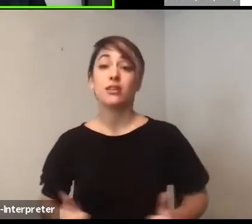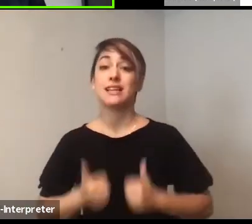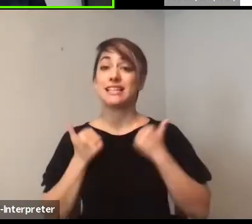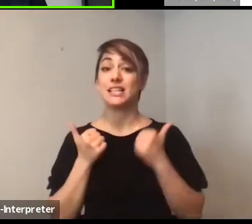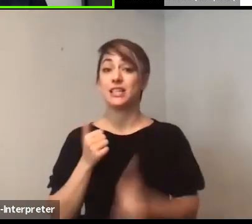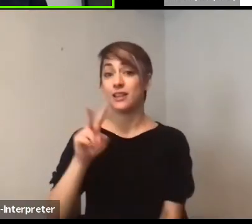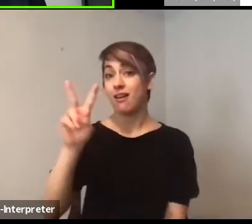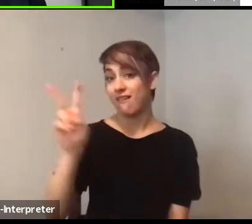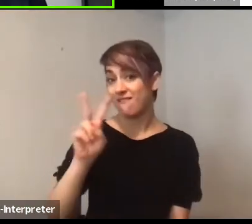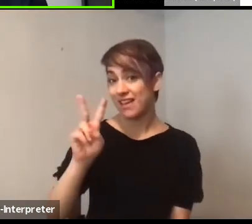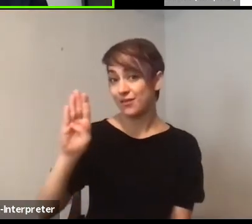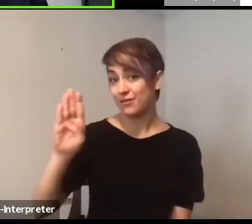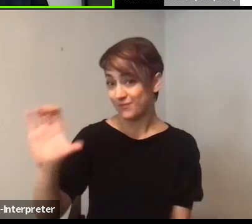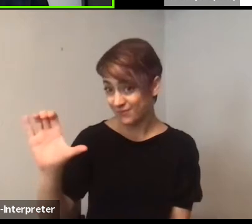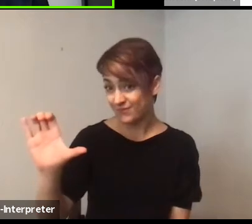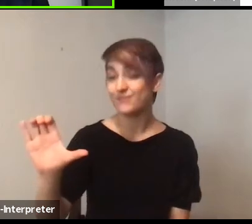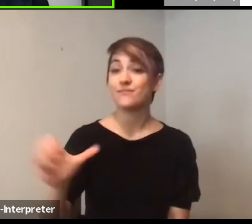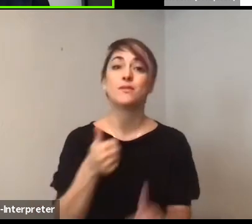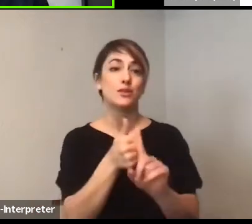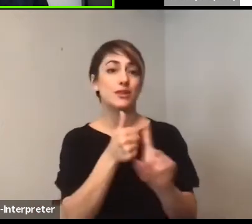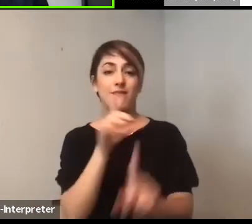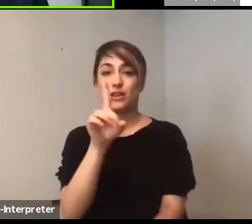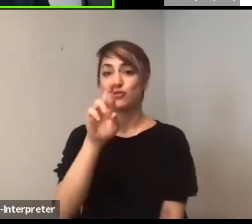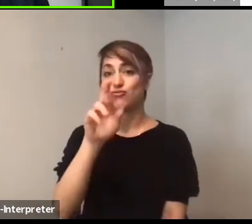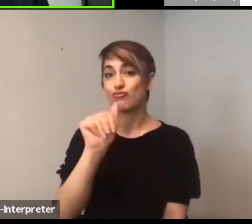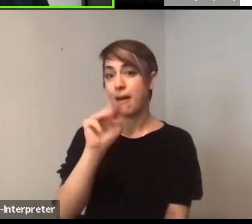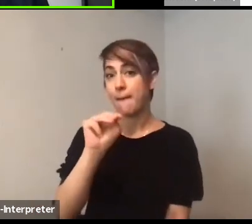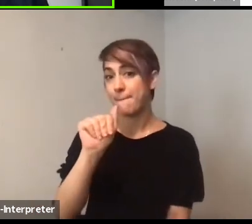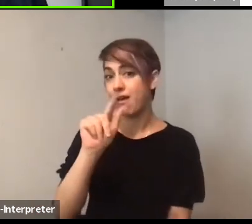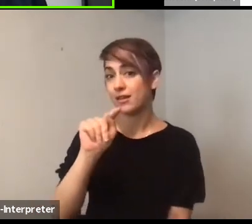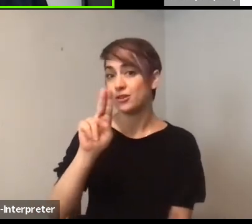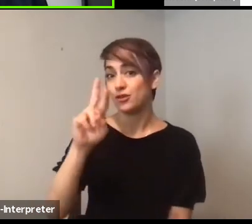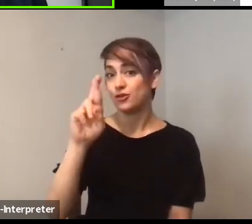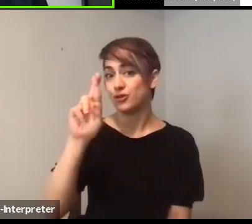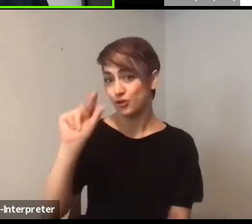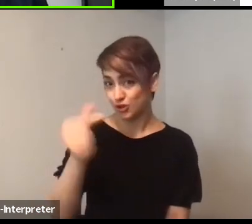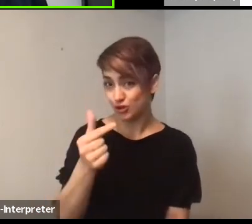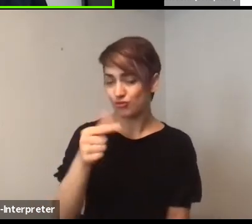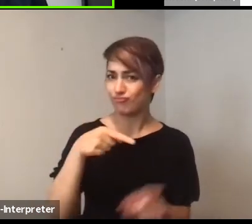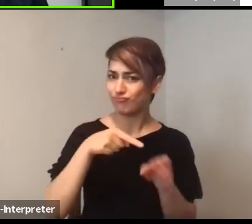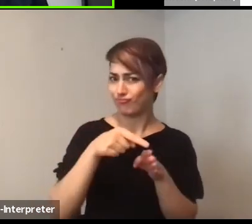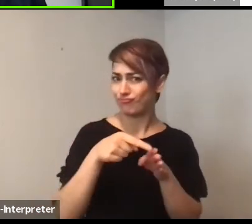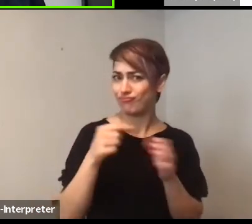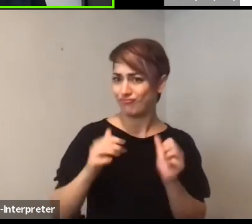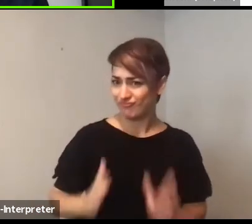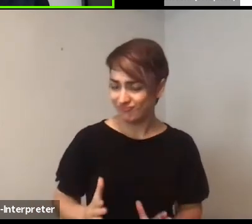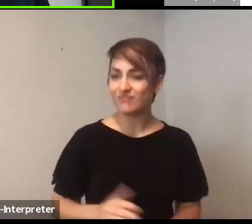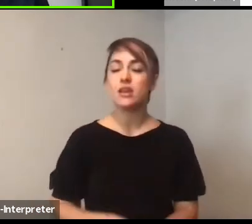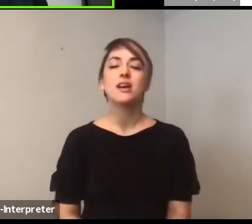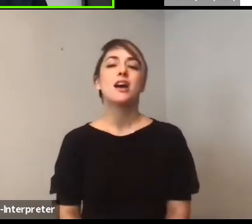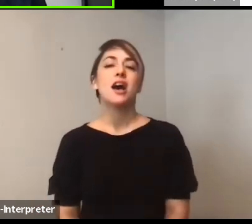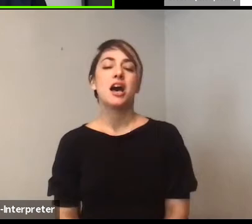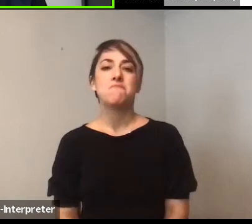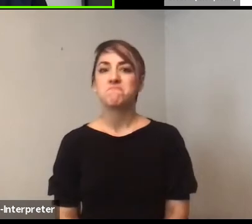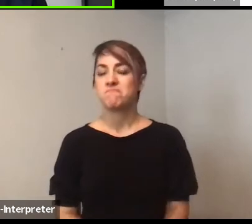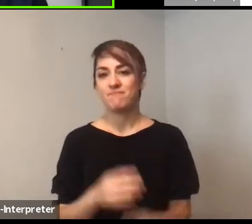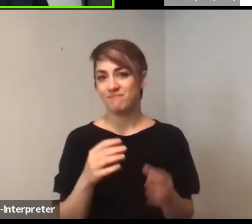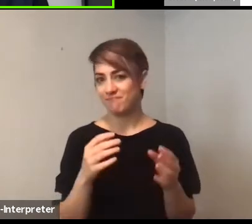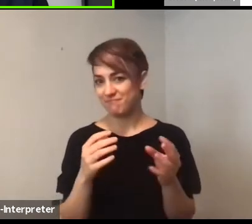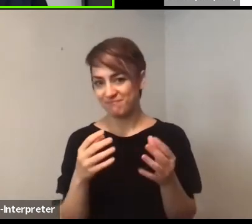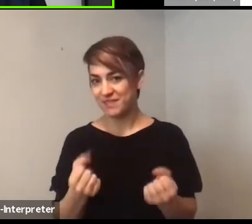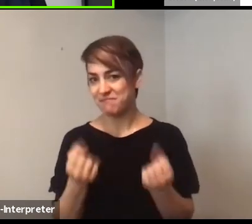bilingual director, a dramaturg and deviser whose work has been seen in Colombia, where she was born and raised, and further afield